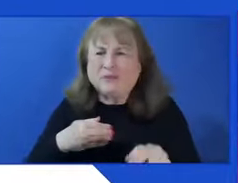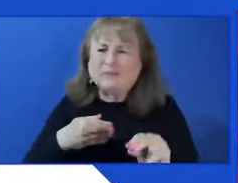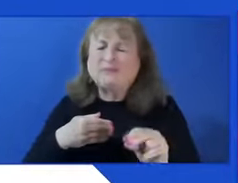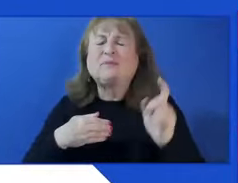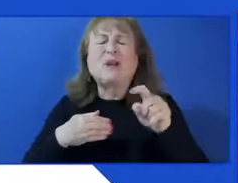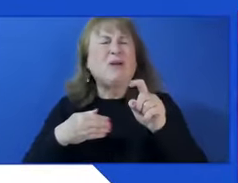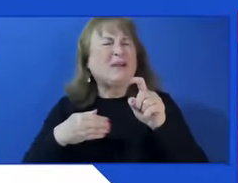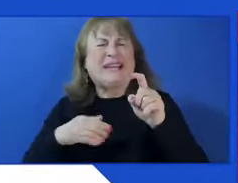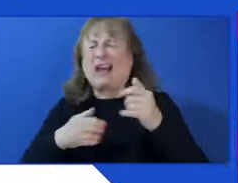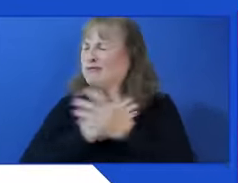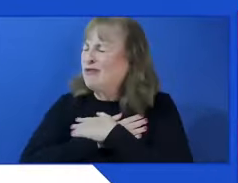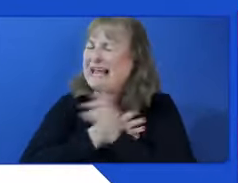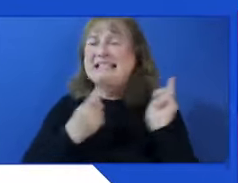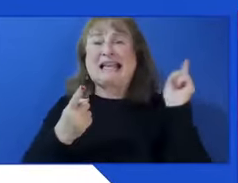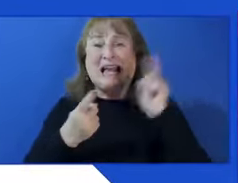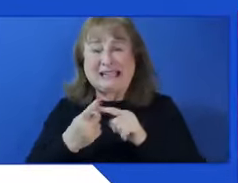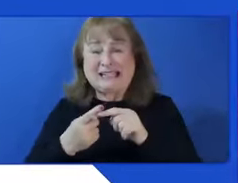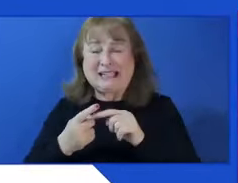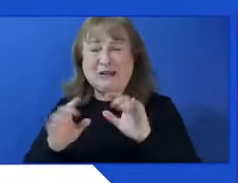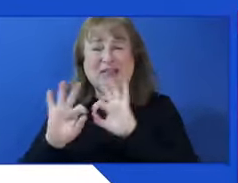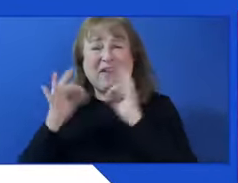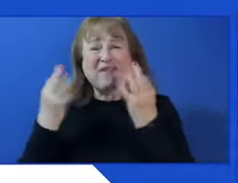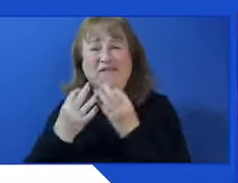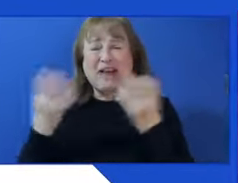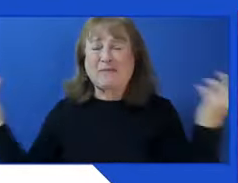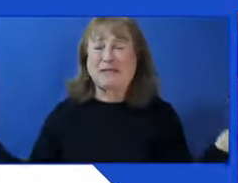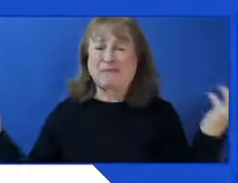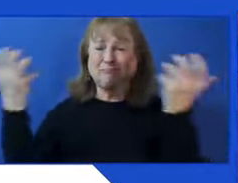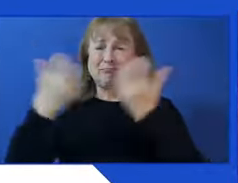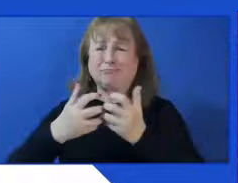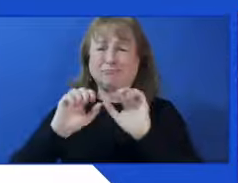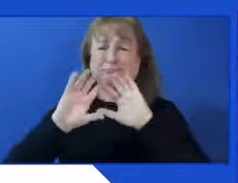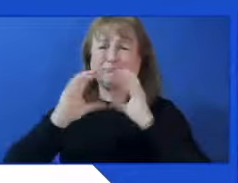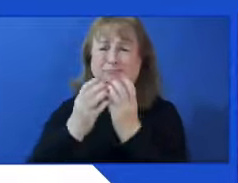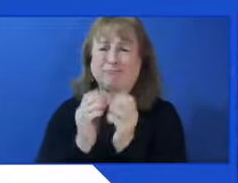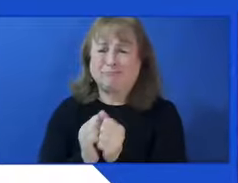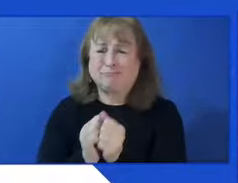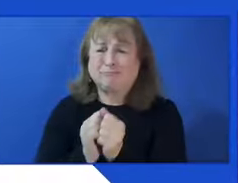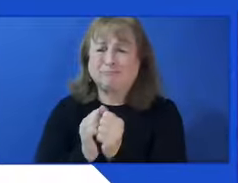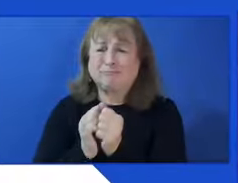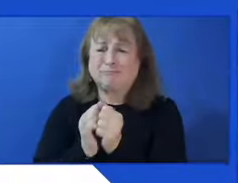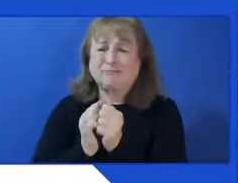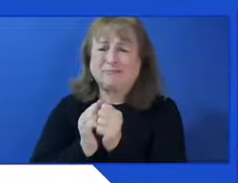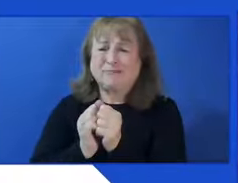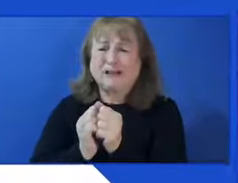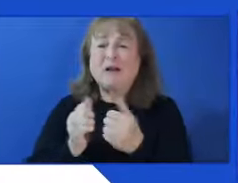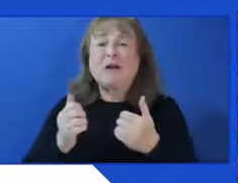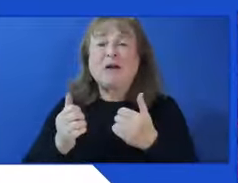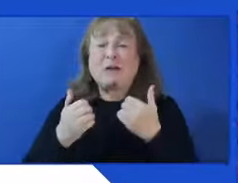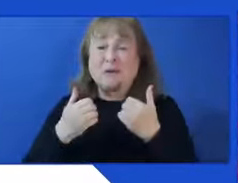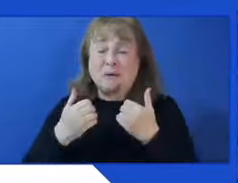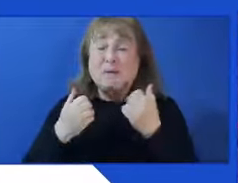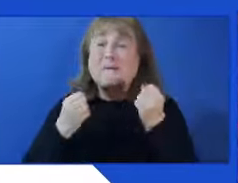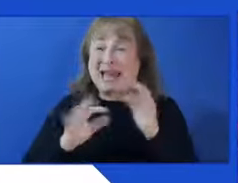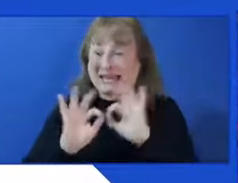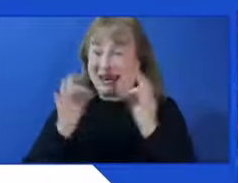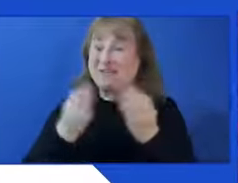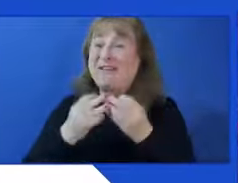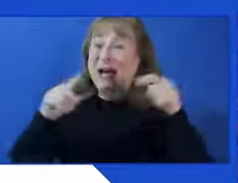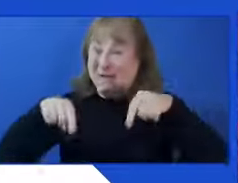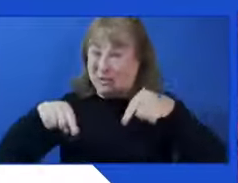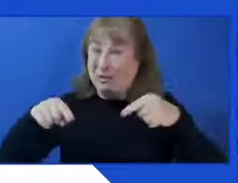not rest until these families are made whole. We have a number of them here with us